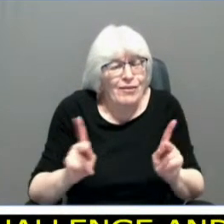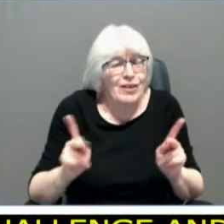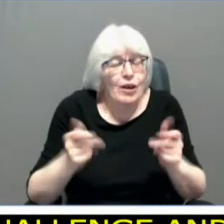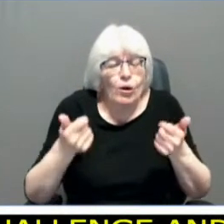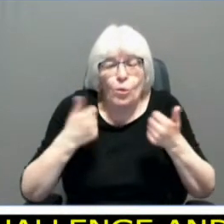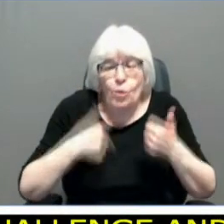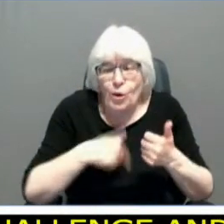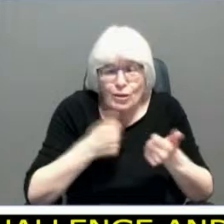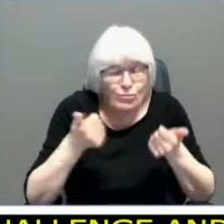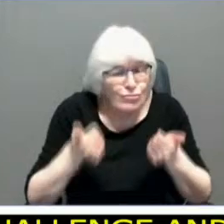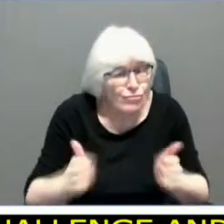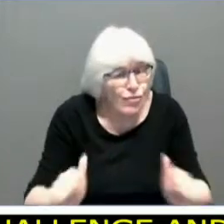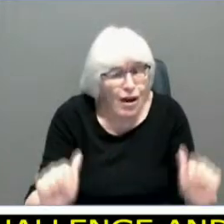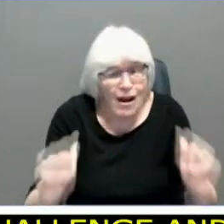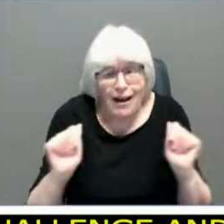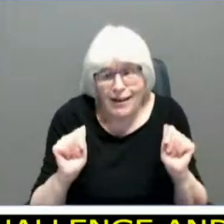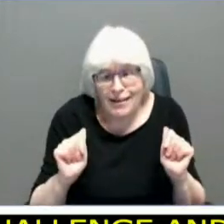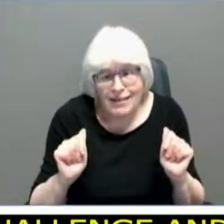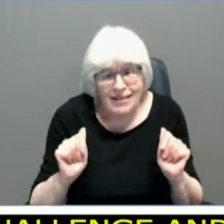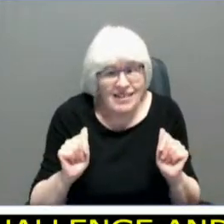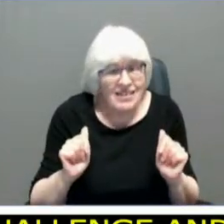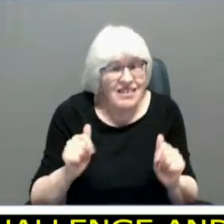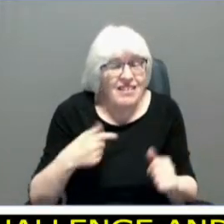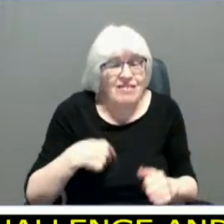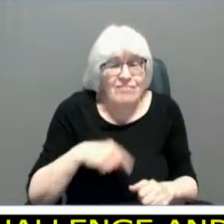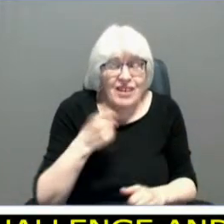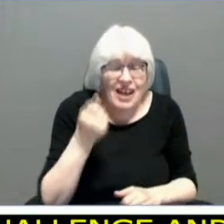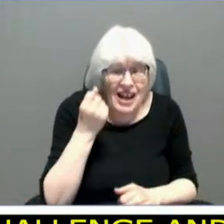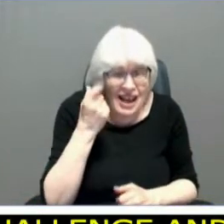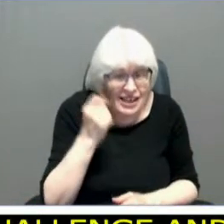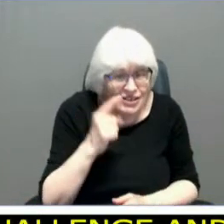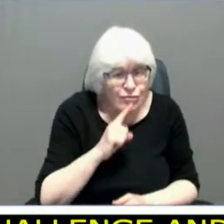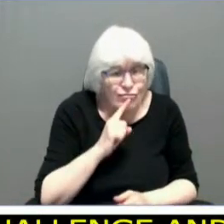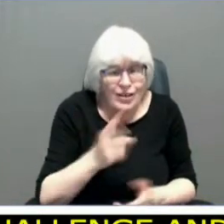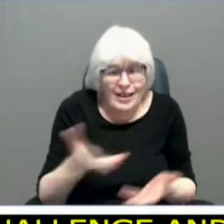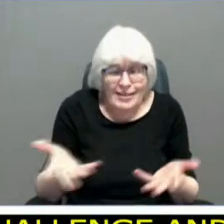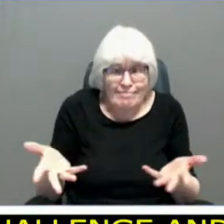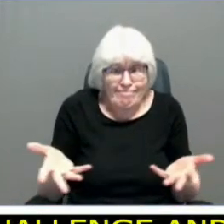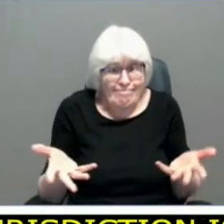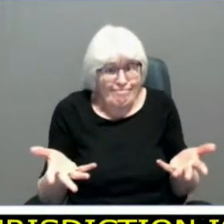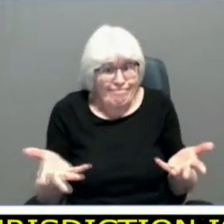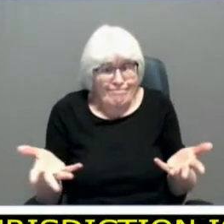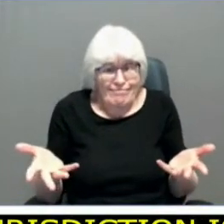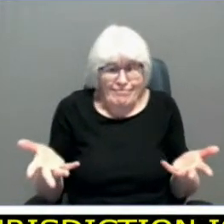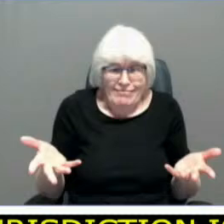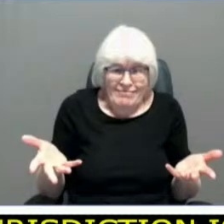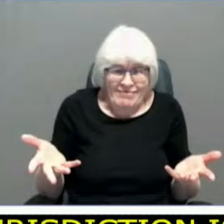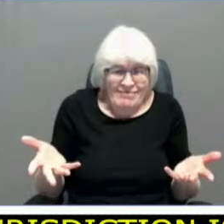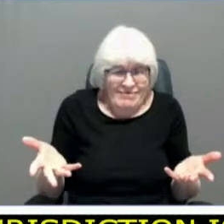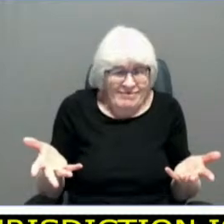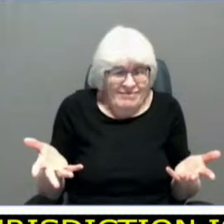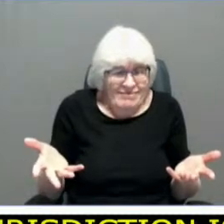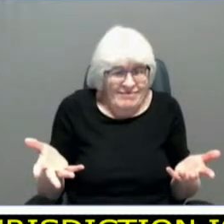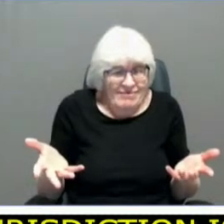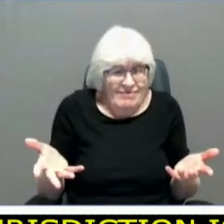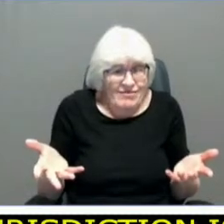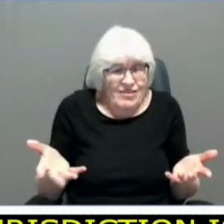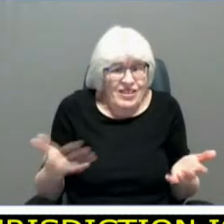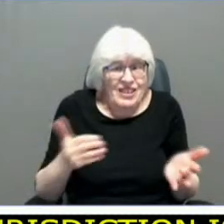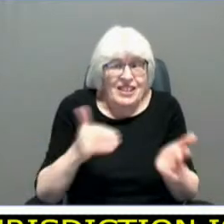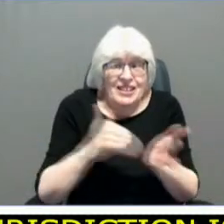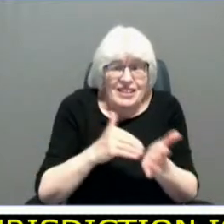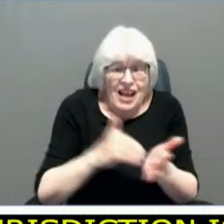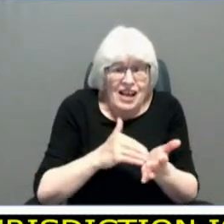veil of the reality that there's less health human resource available and more